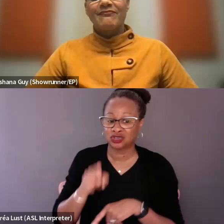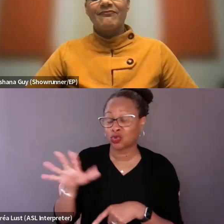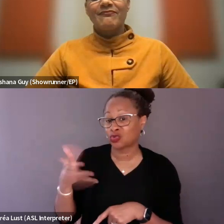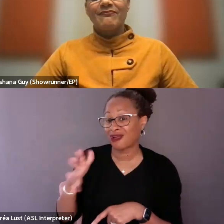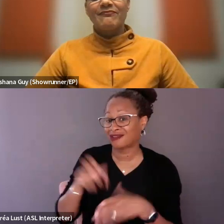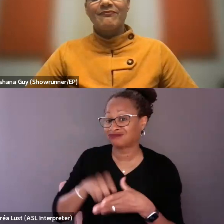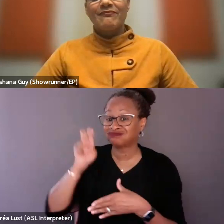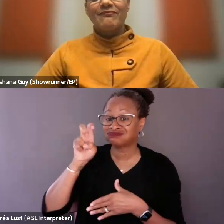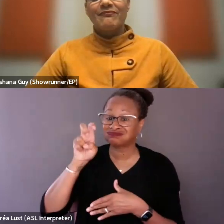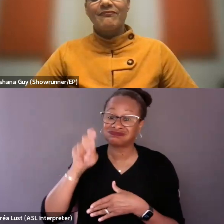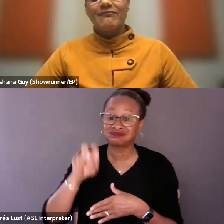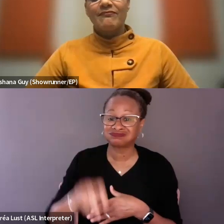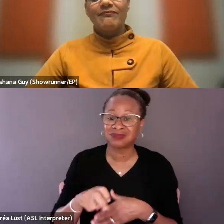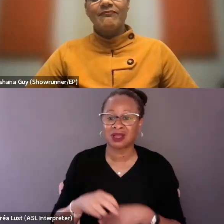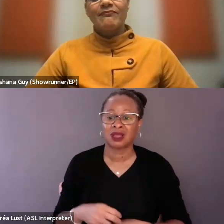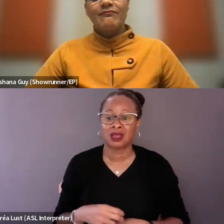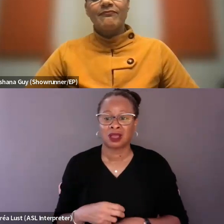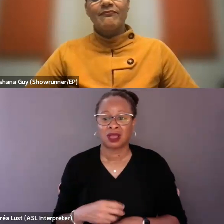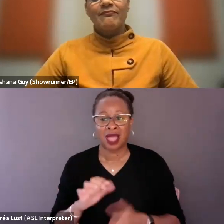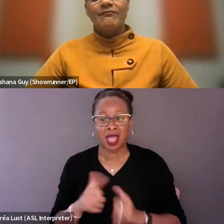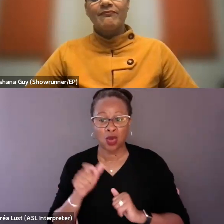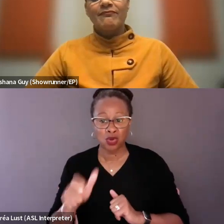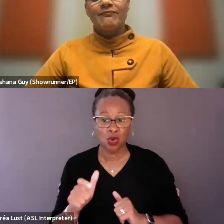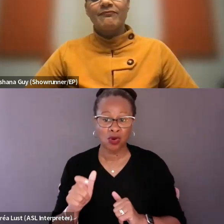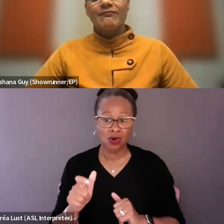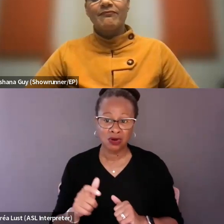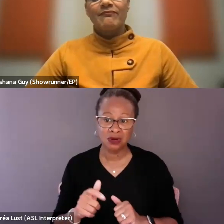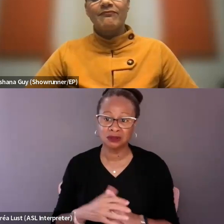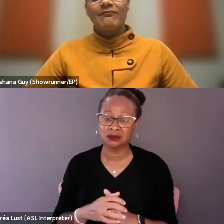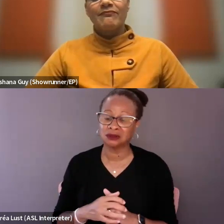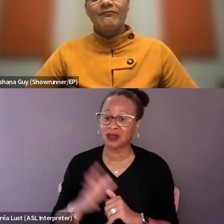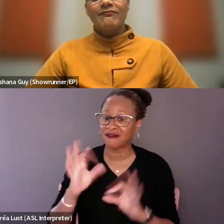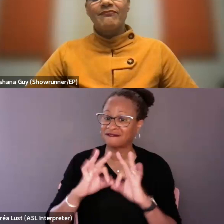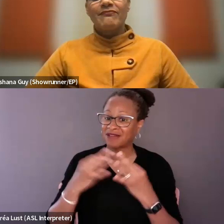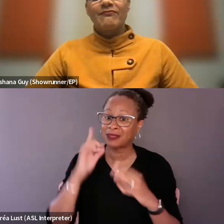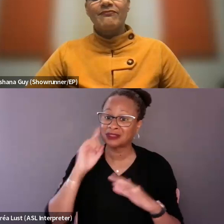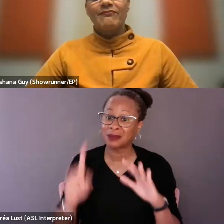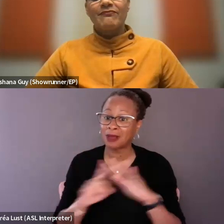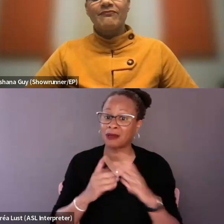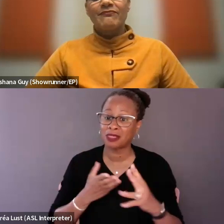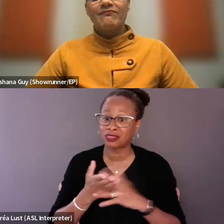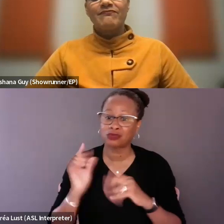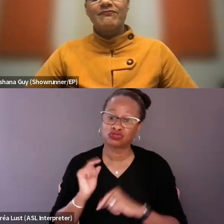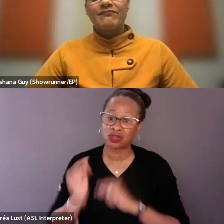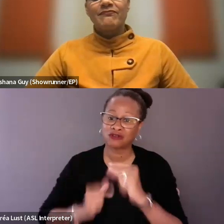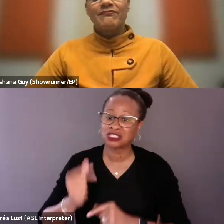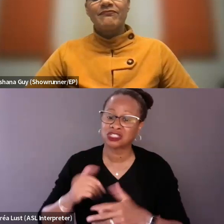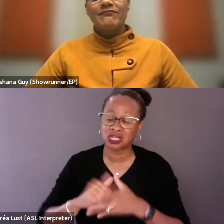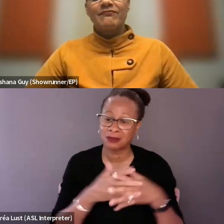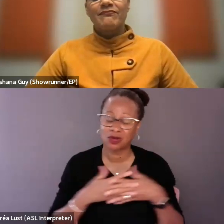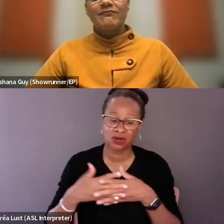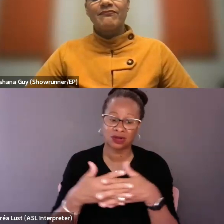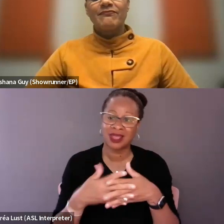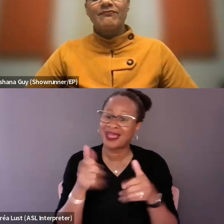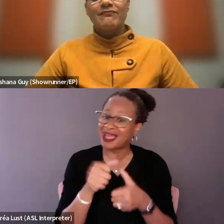dove into how your family has come up through, you know, the generations in America, was